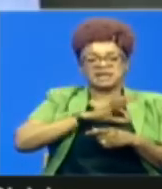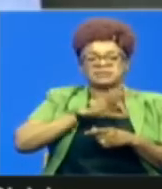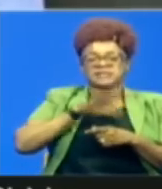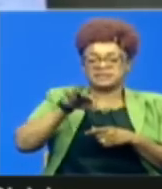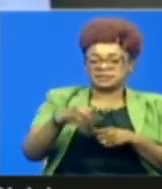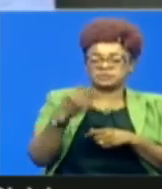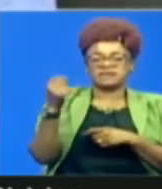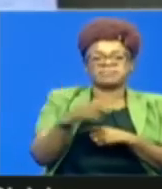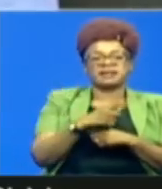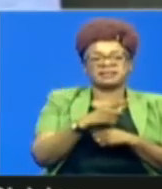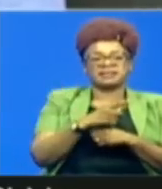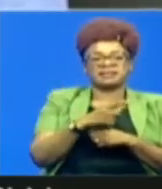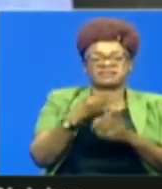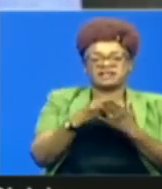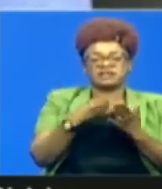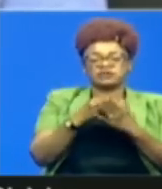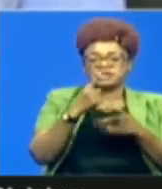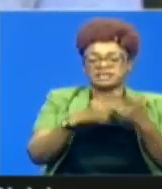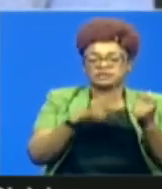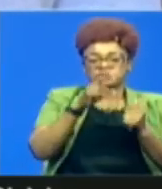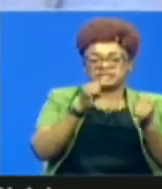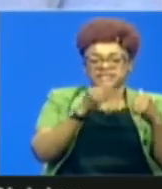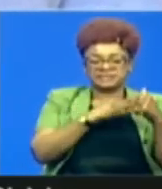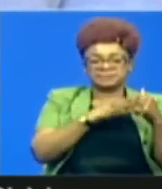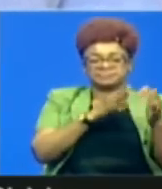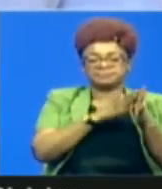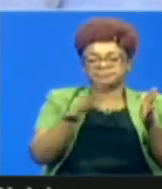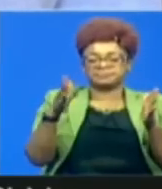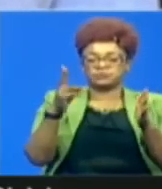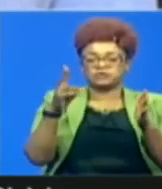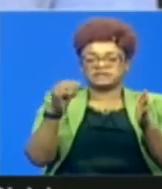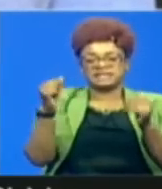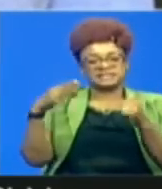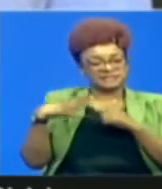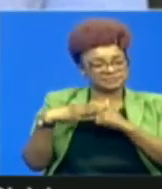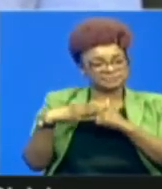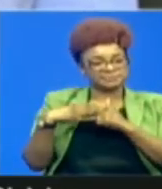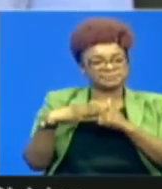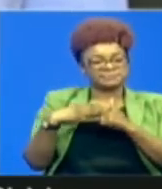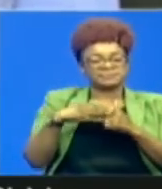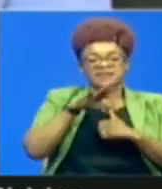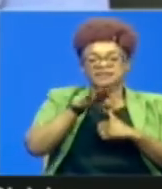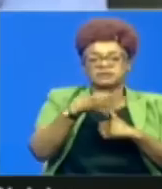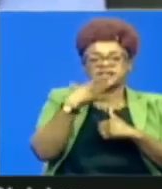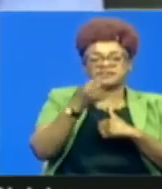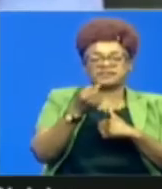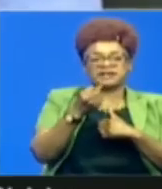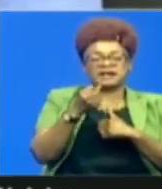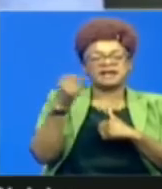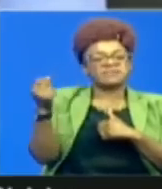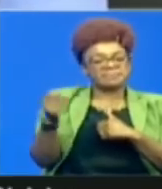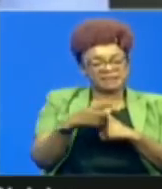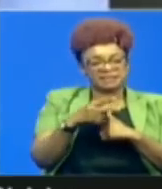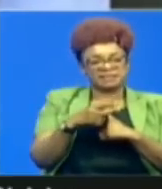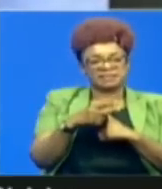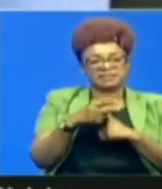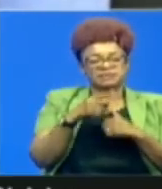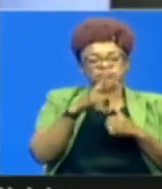per month in the financial year 2018-2019, 3,500 per month in the